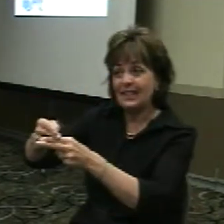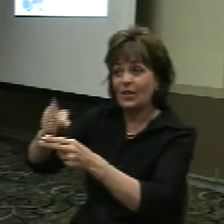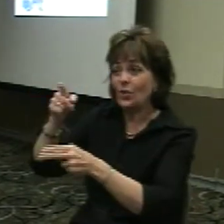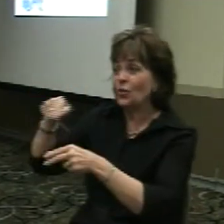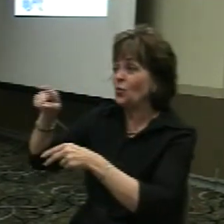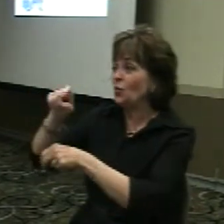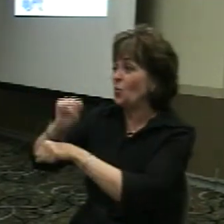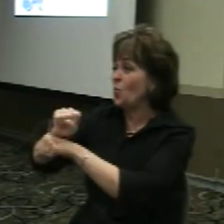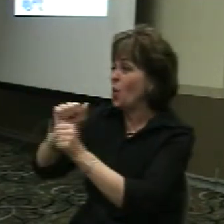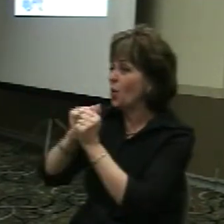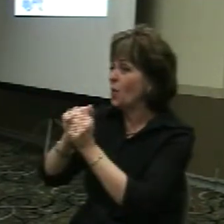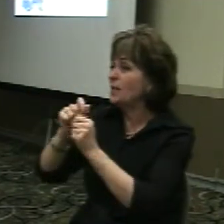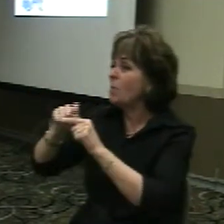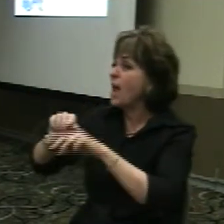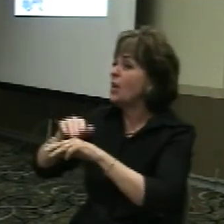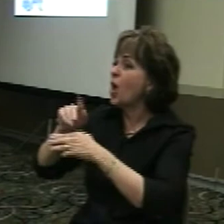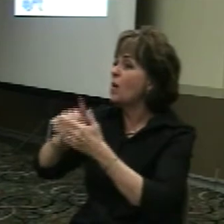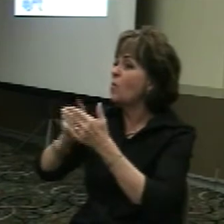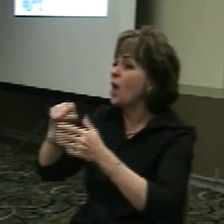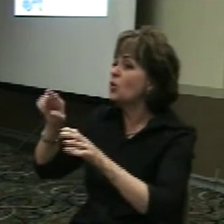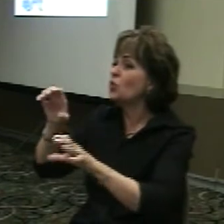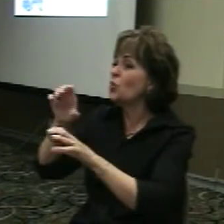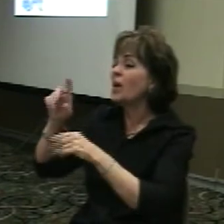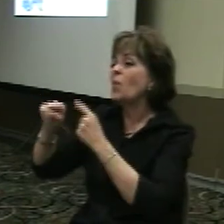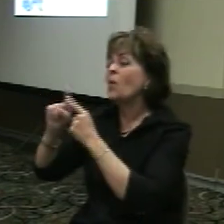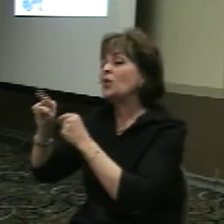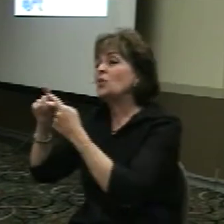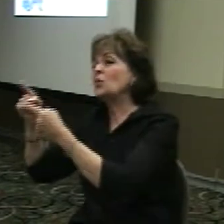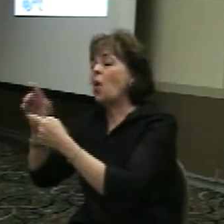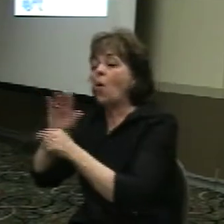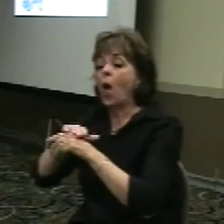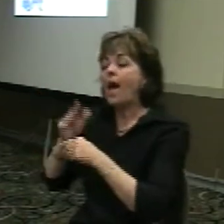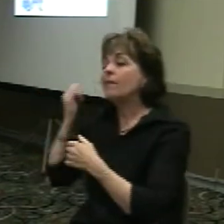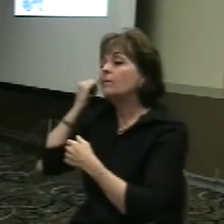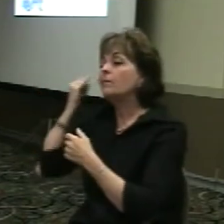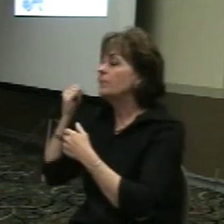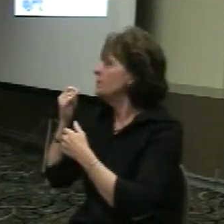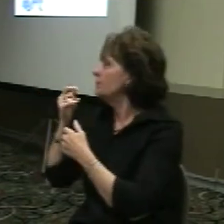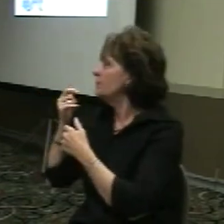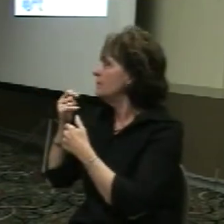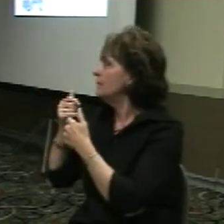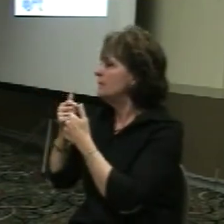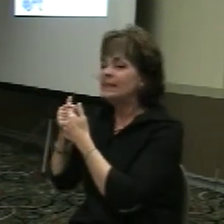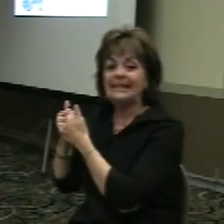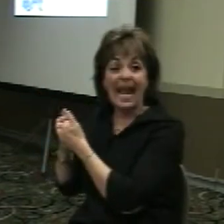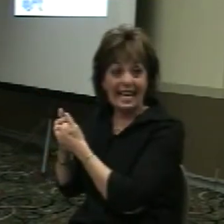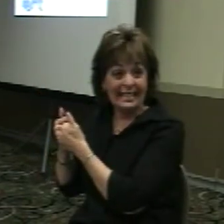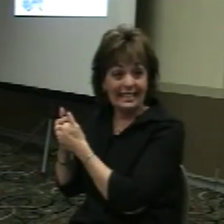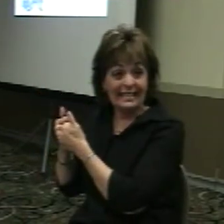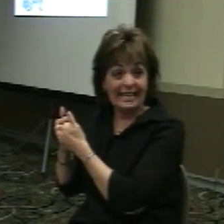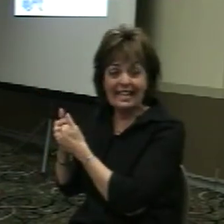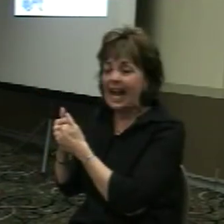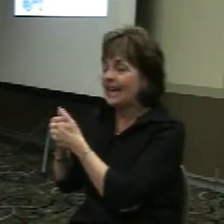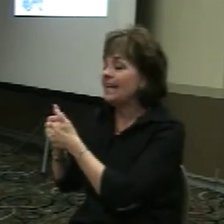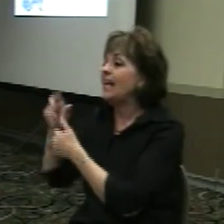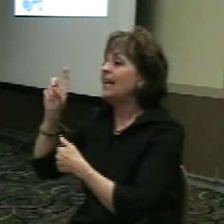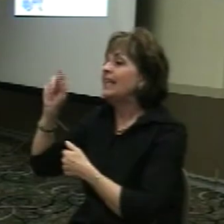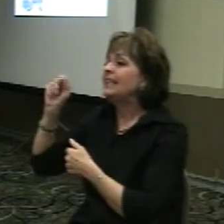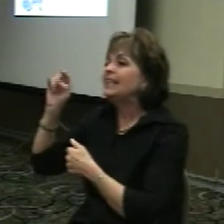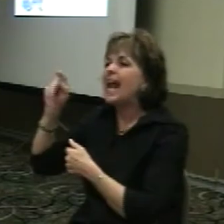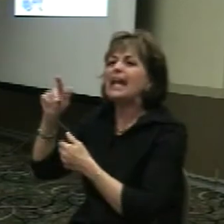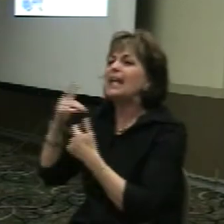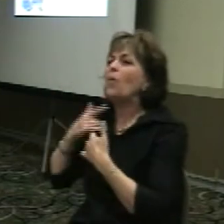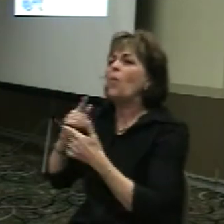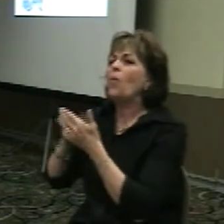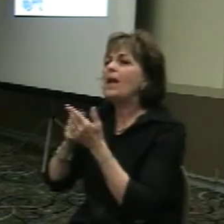that you work with, depending on what you're doing. So when you go on your dating things, you're Jason, I don't know, but